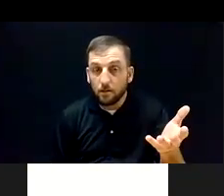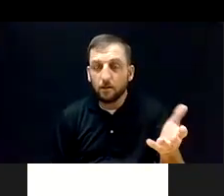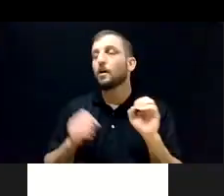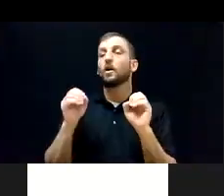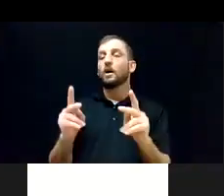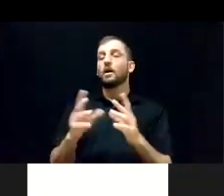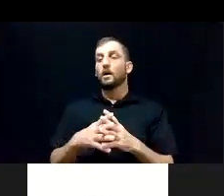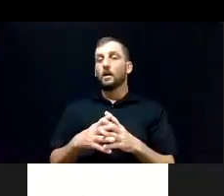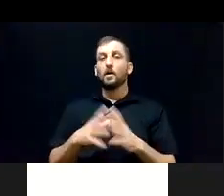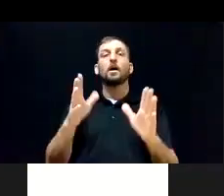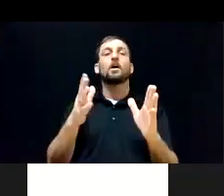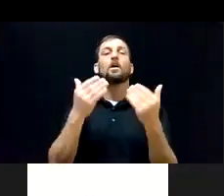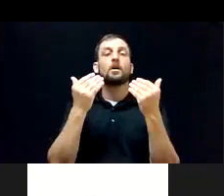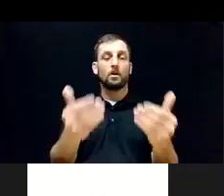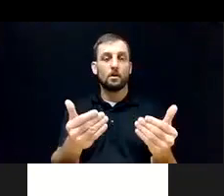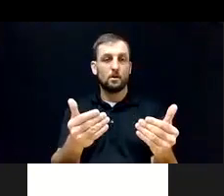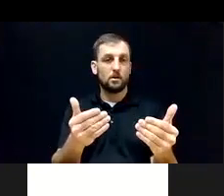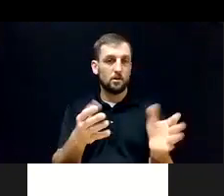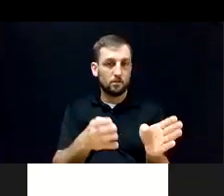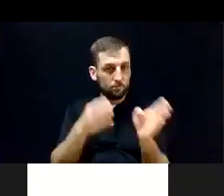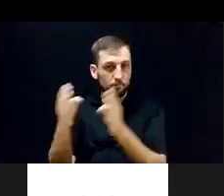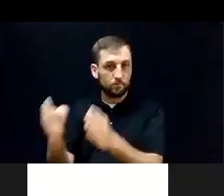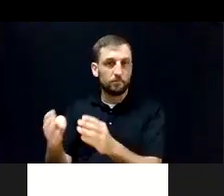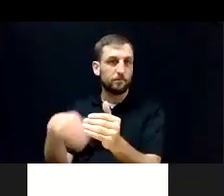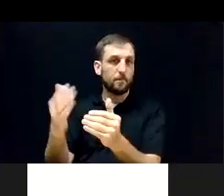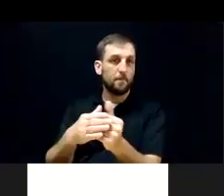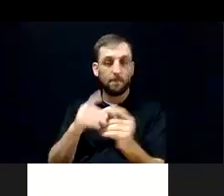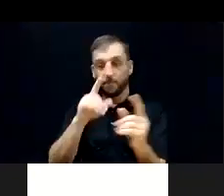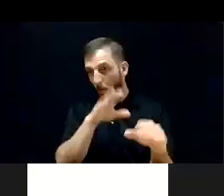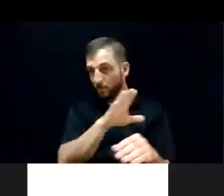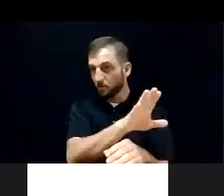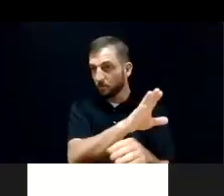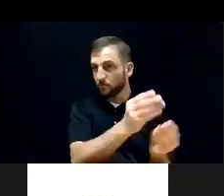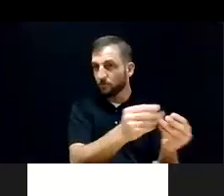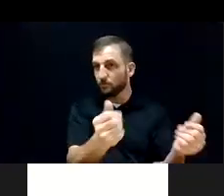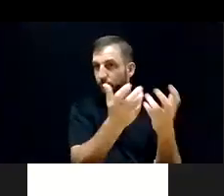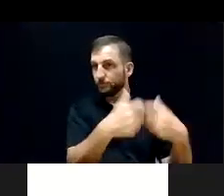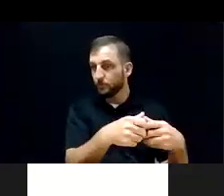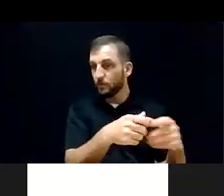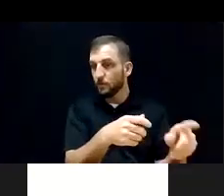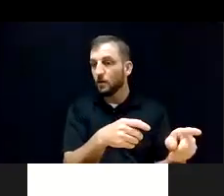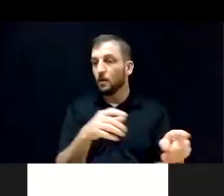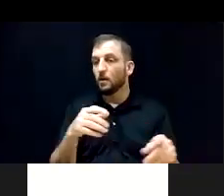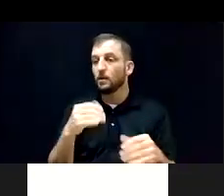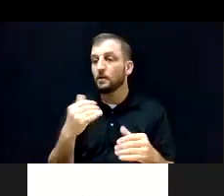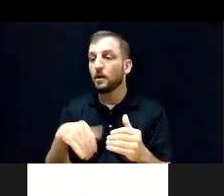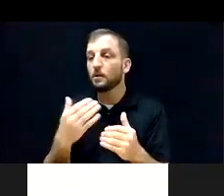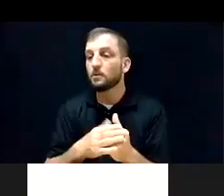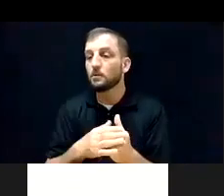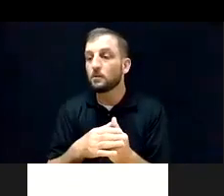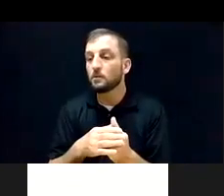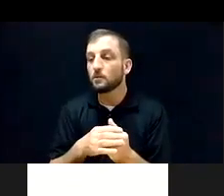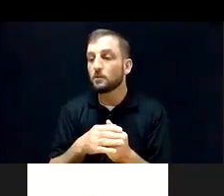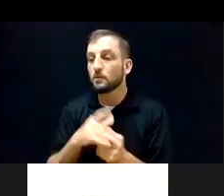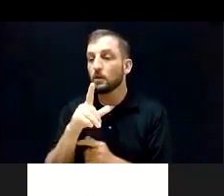Okay. So let's move forward. Hopefully Cindy can get that worked out. We're going to move on to the LSU